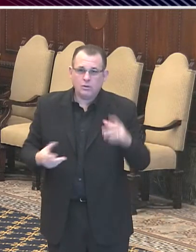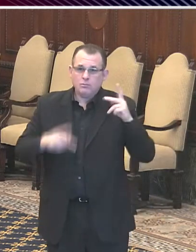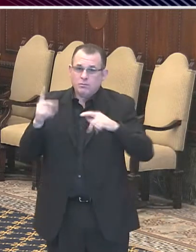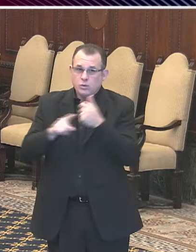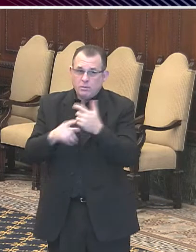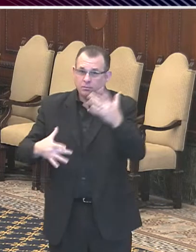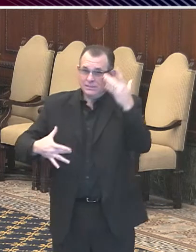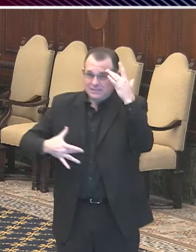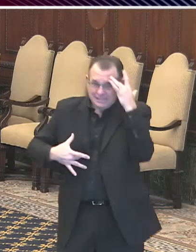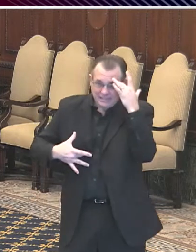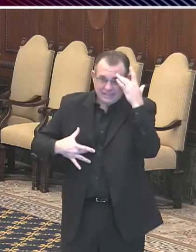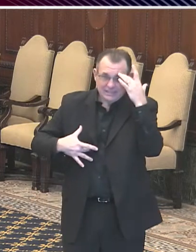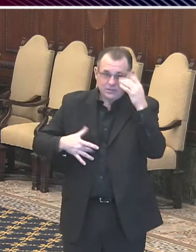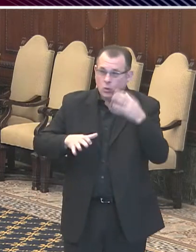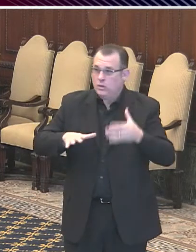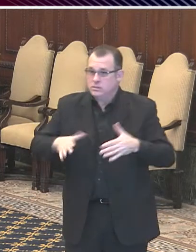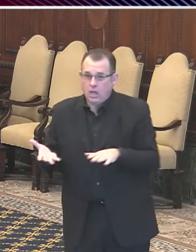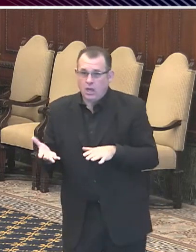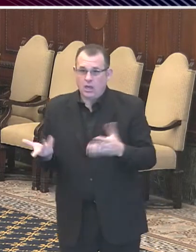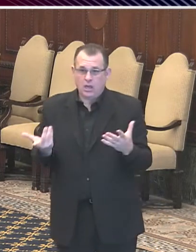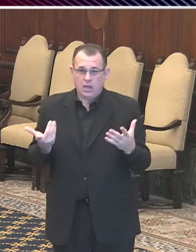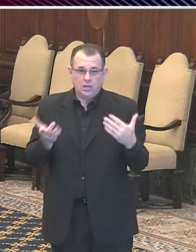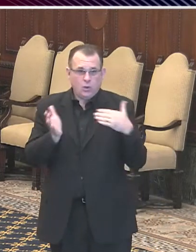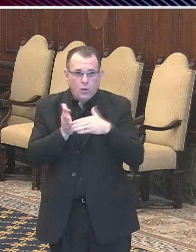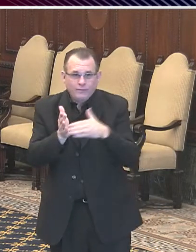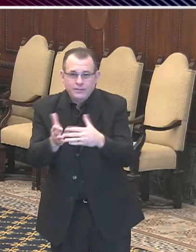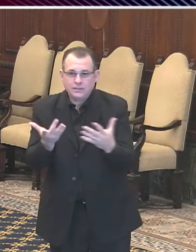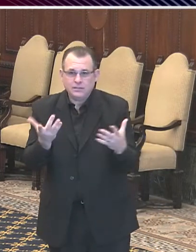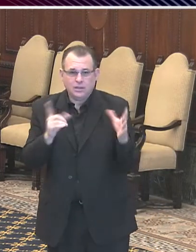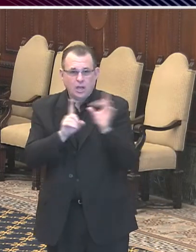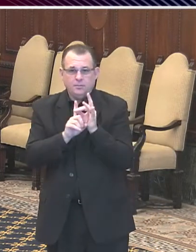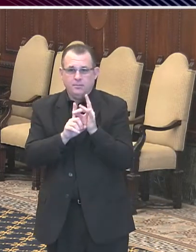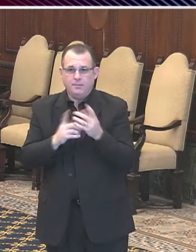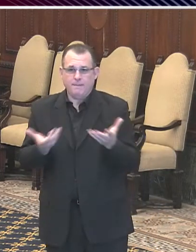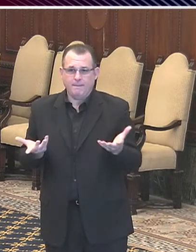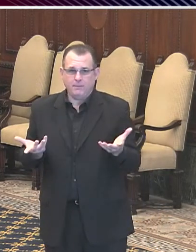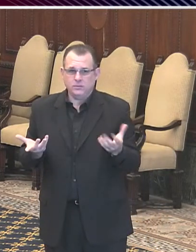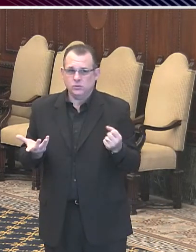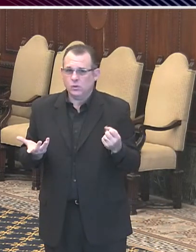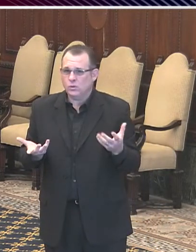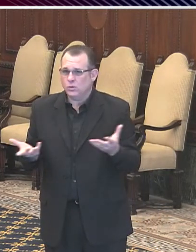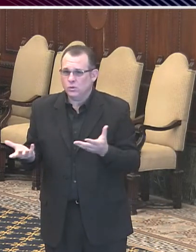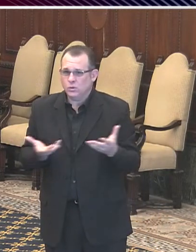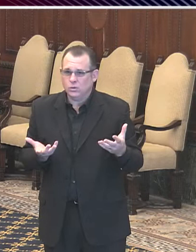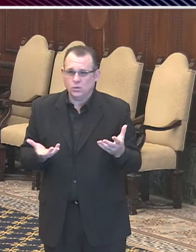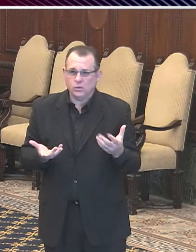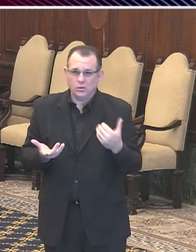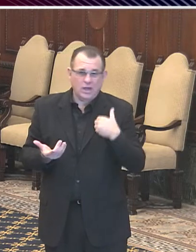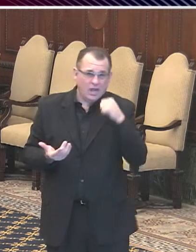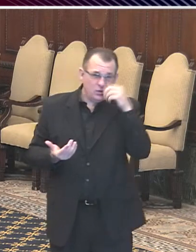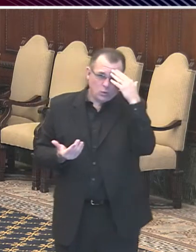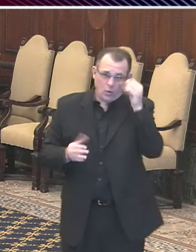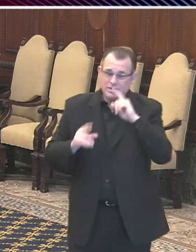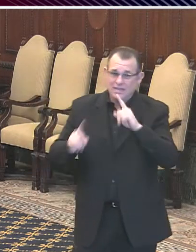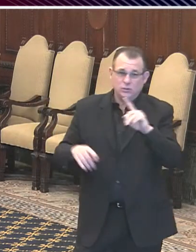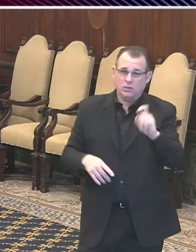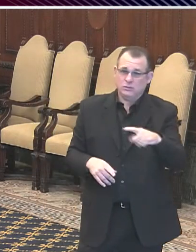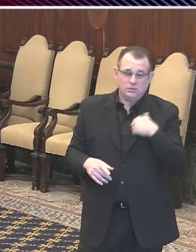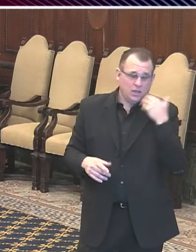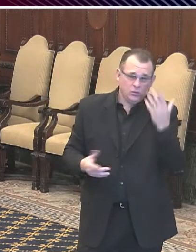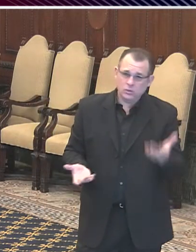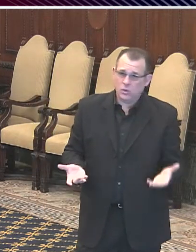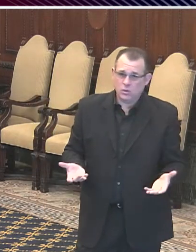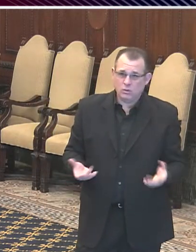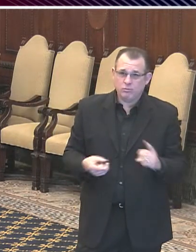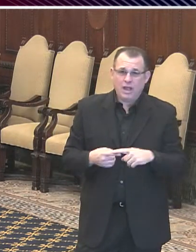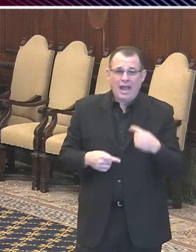every sector and segment of our economy and workforce. So I don't know the answer to your question, but as we go, as